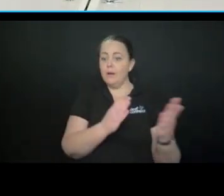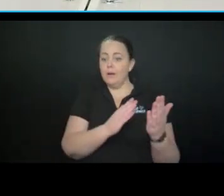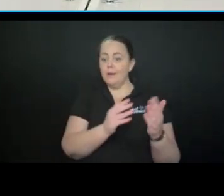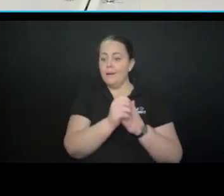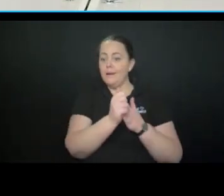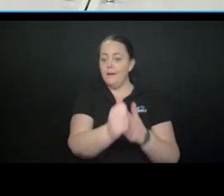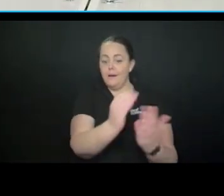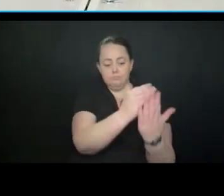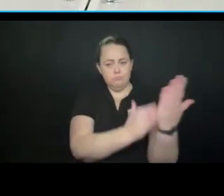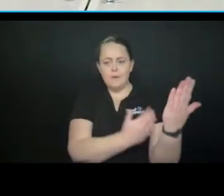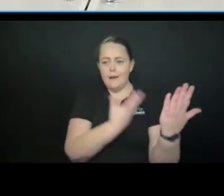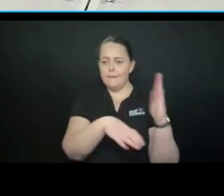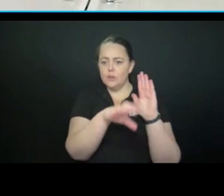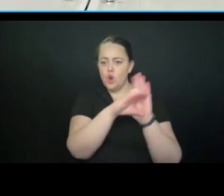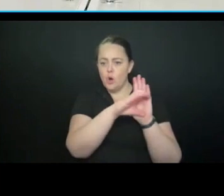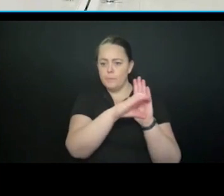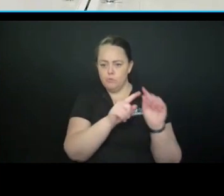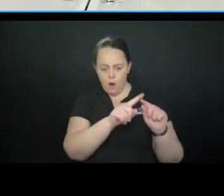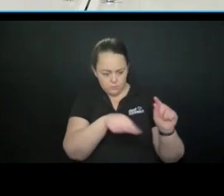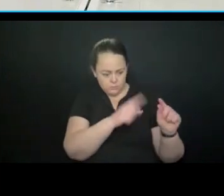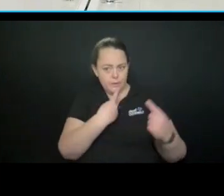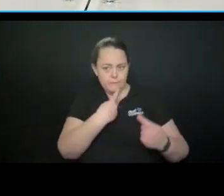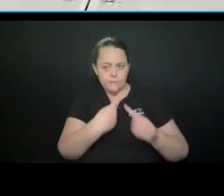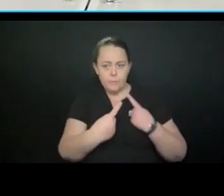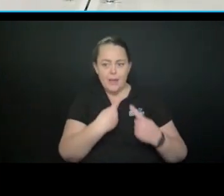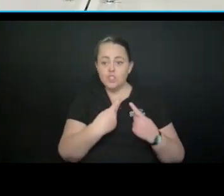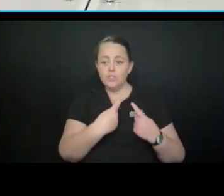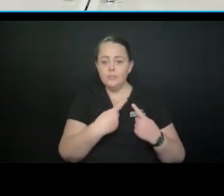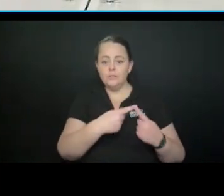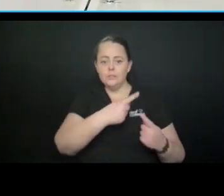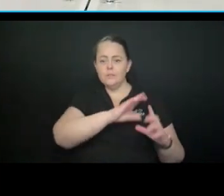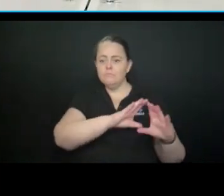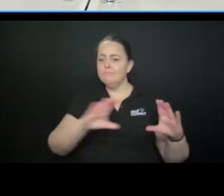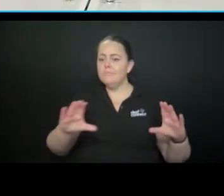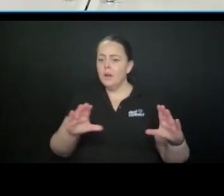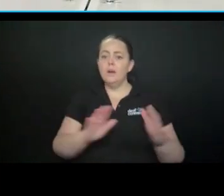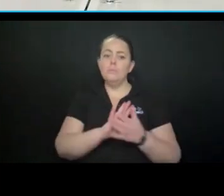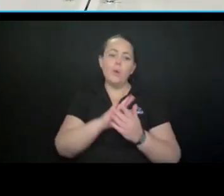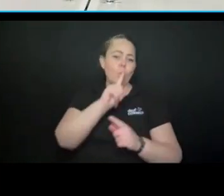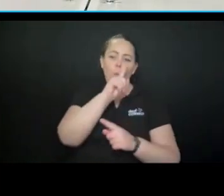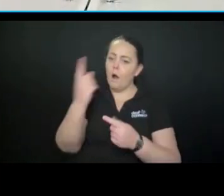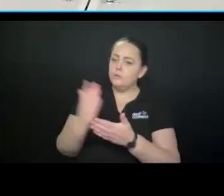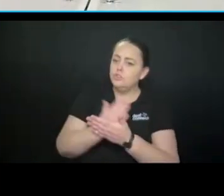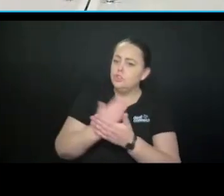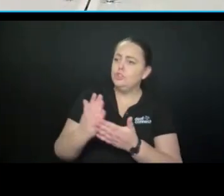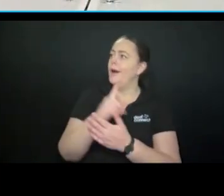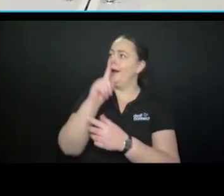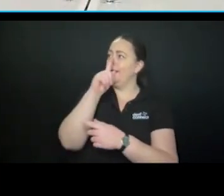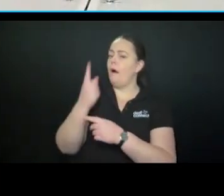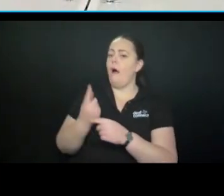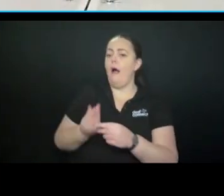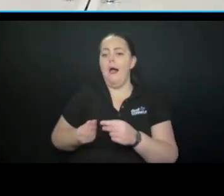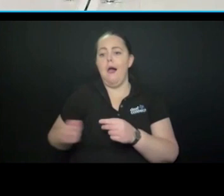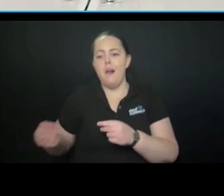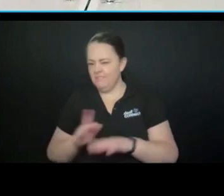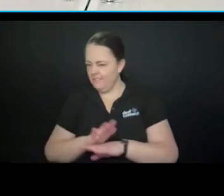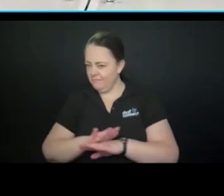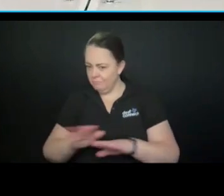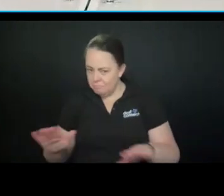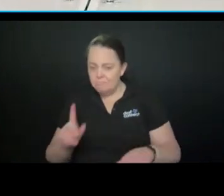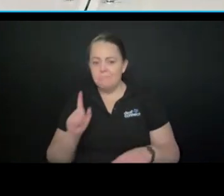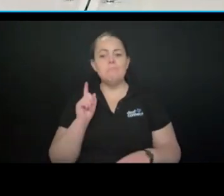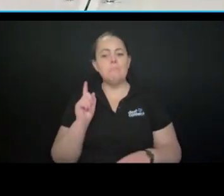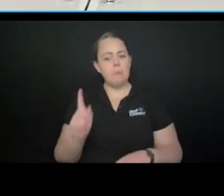the sub-licence. So no payment is required. Cool. Thanks, Emma. You might jump through to the next